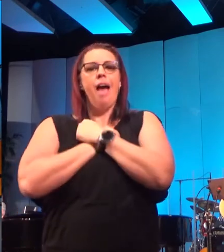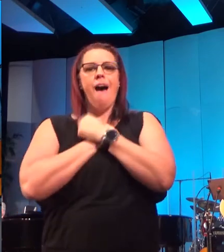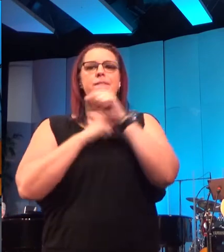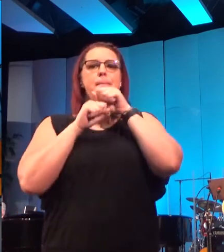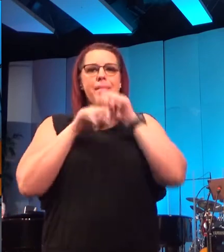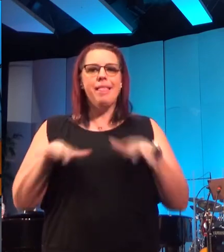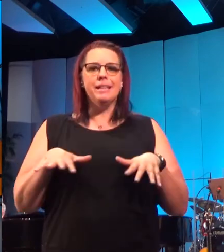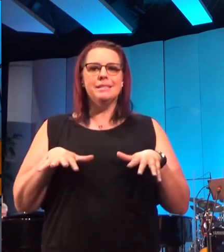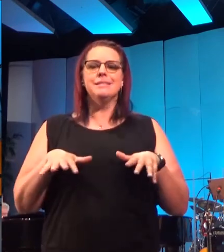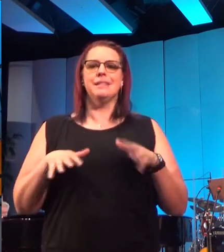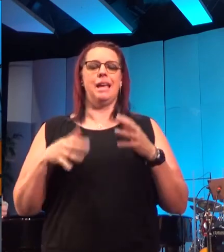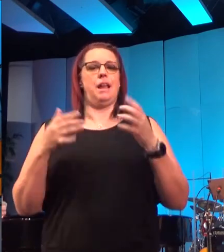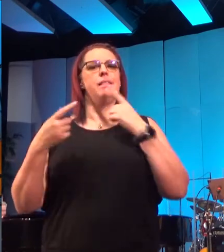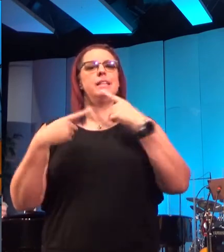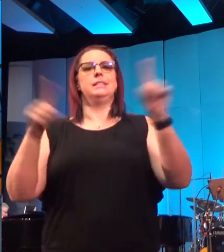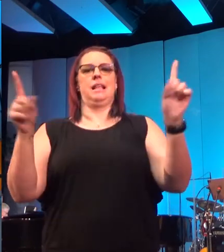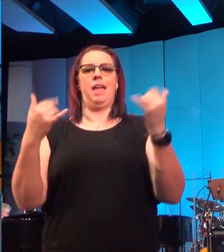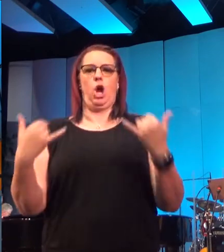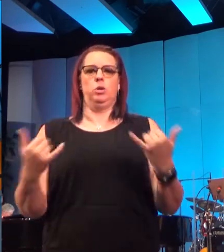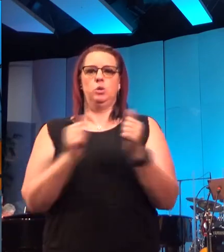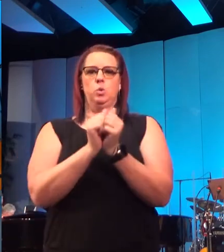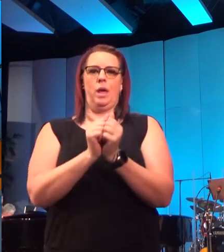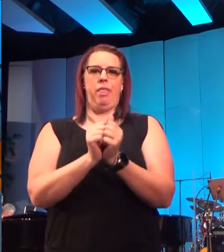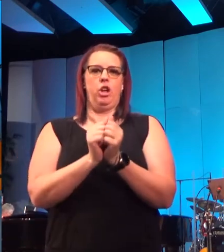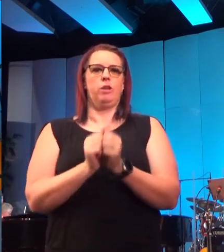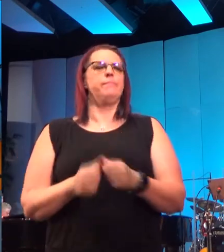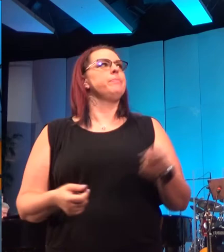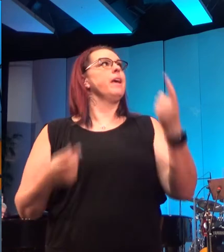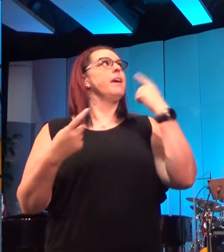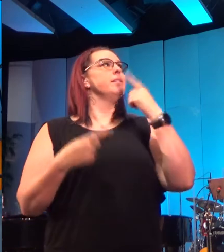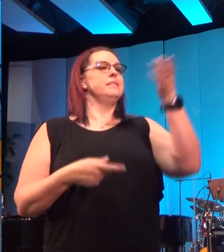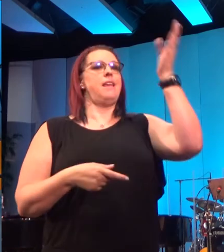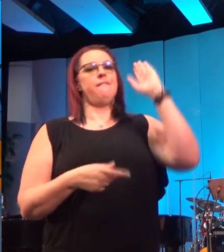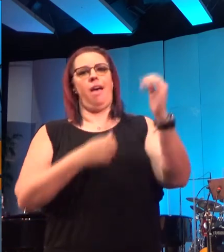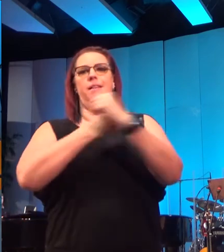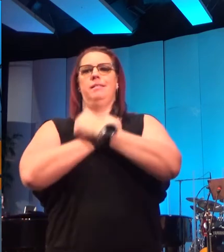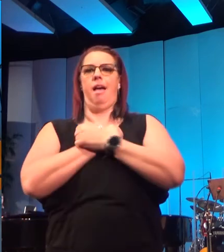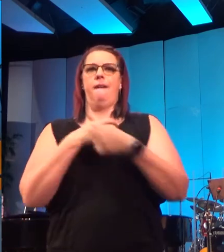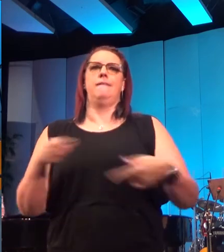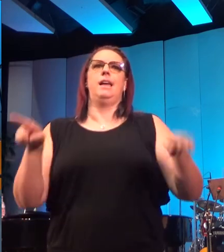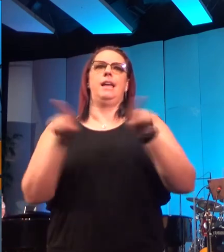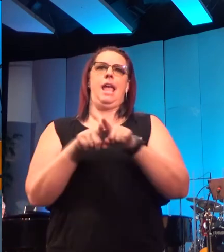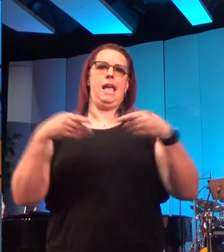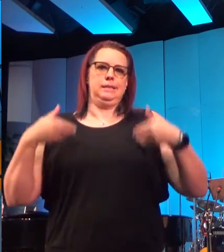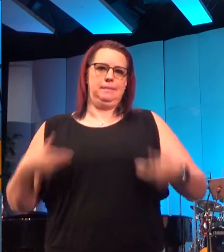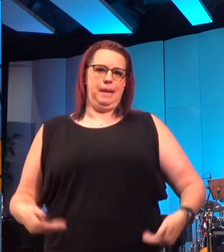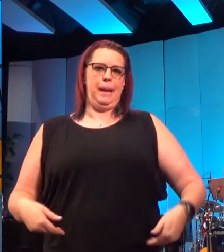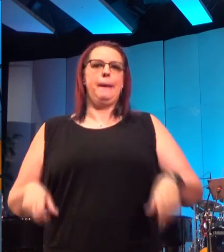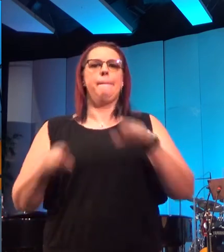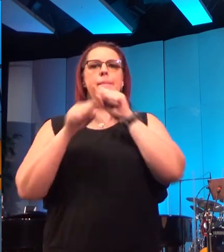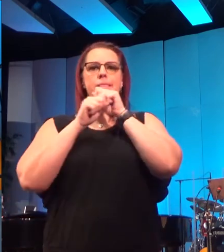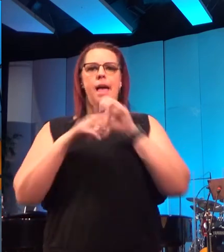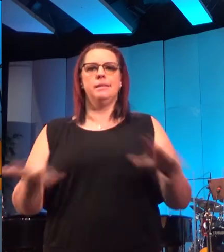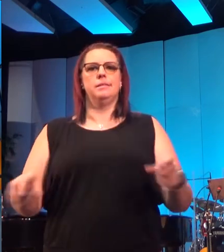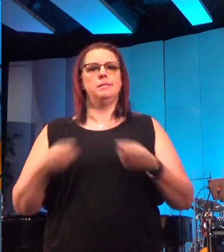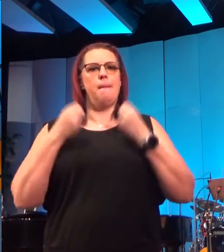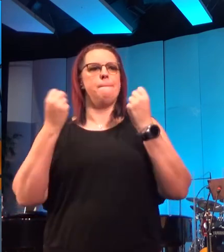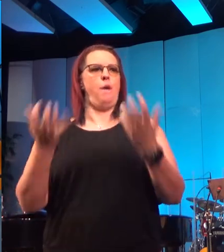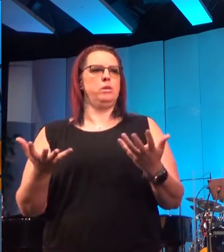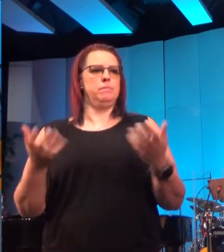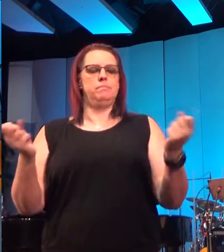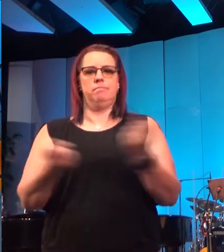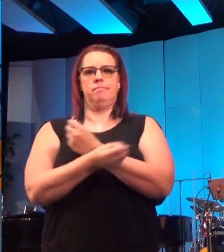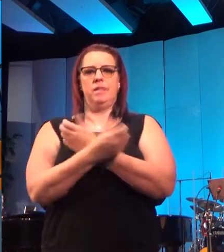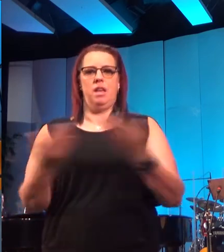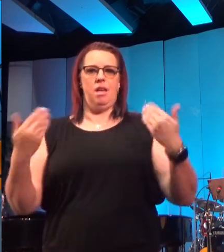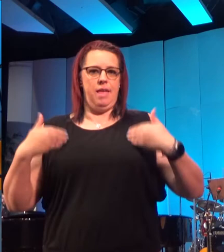it, and let's declare together. Divine love, as me, blesses and multiplies all